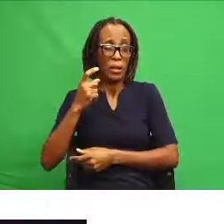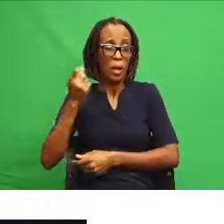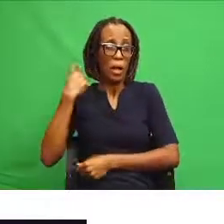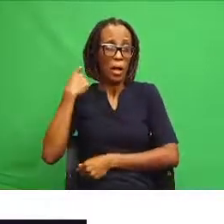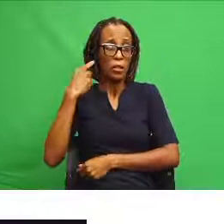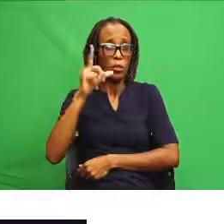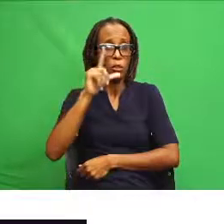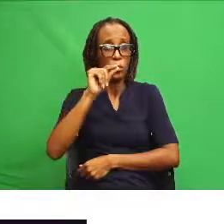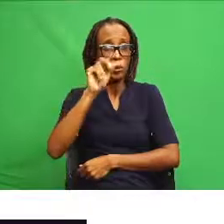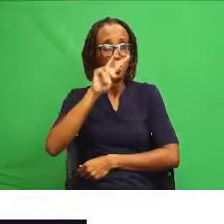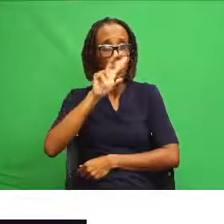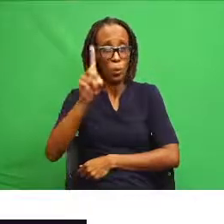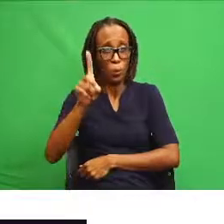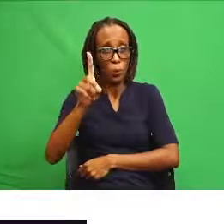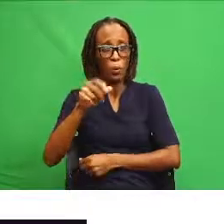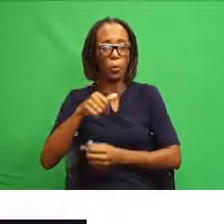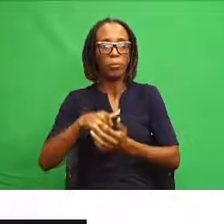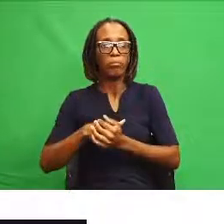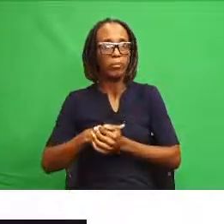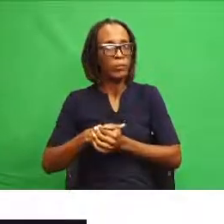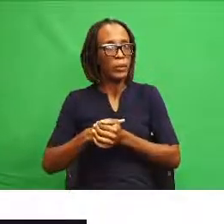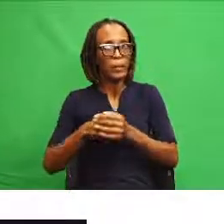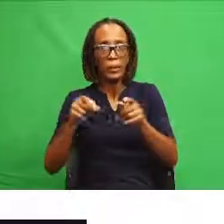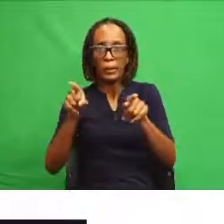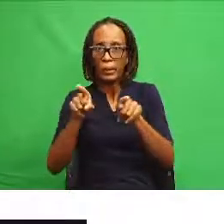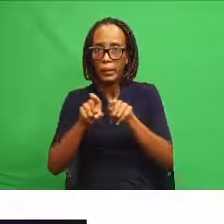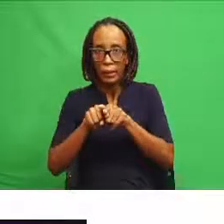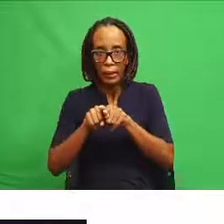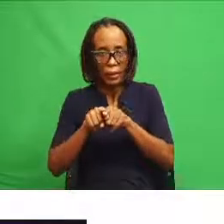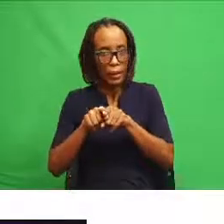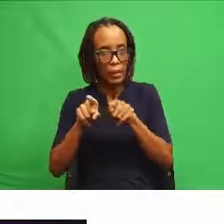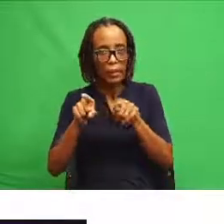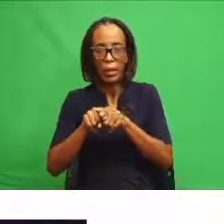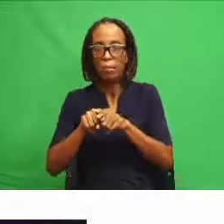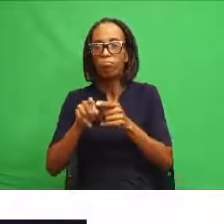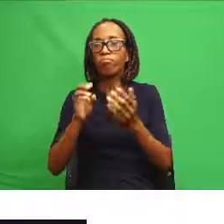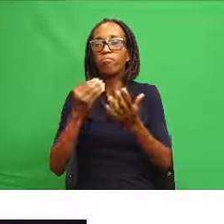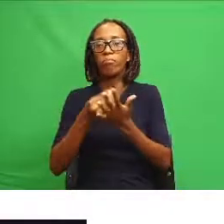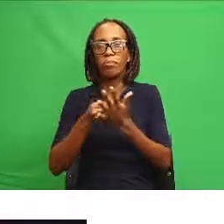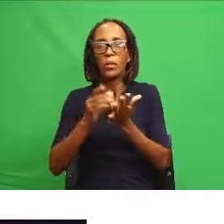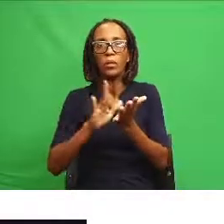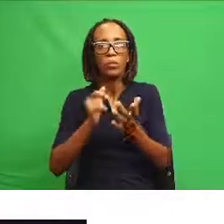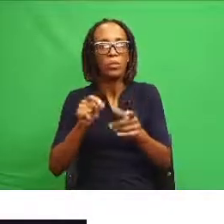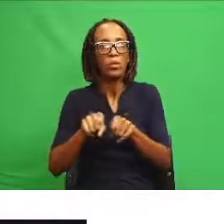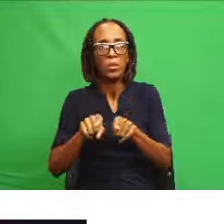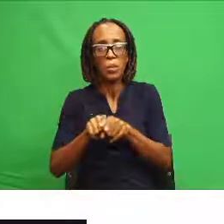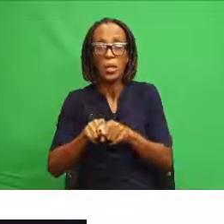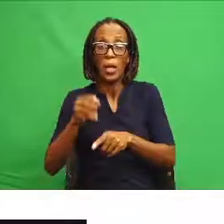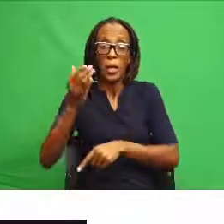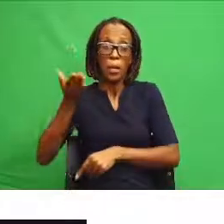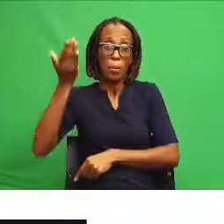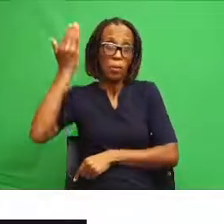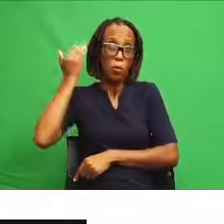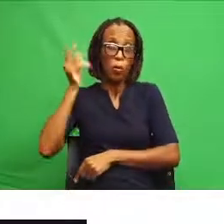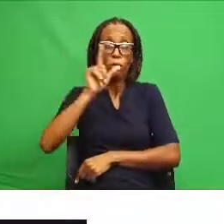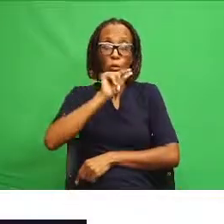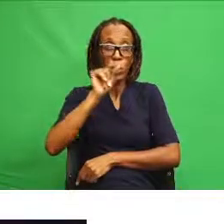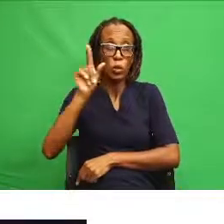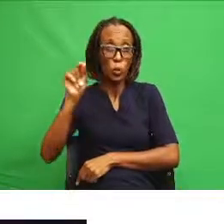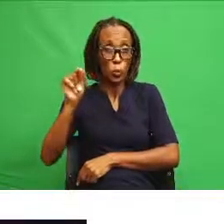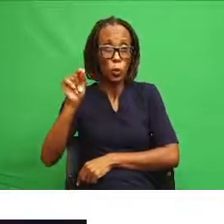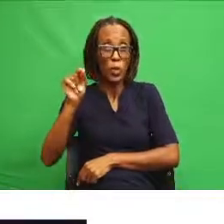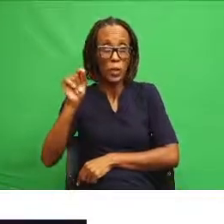27% of elder abuse cases reported were related to claims of financial abuse, while in fiscal 2020,